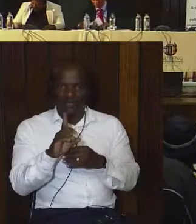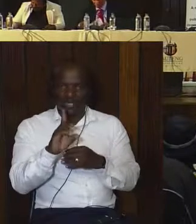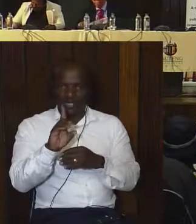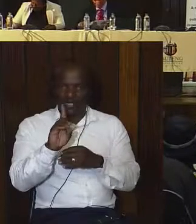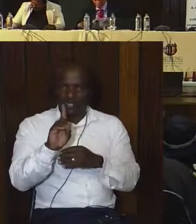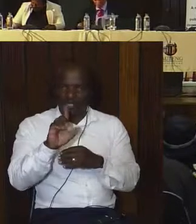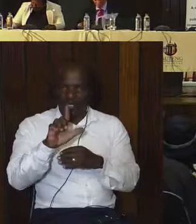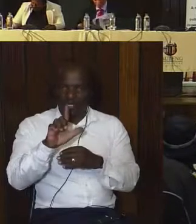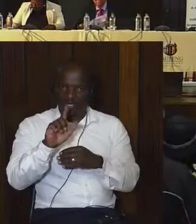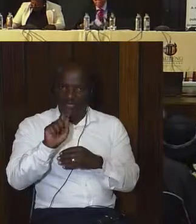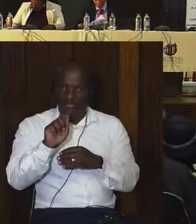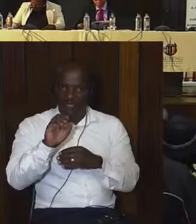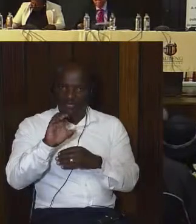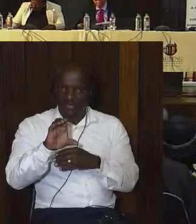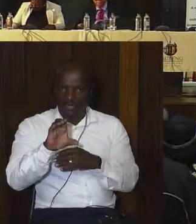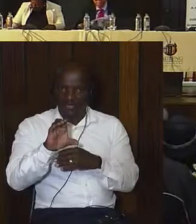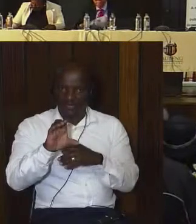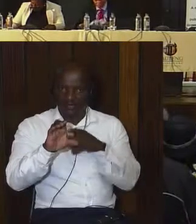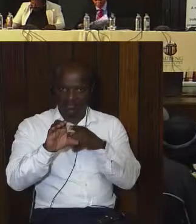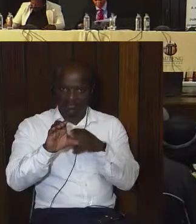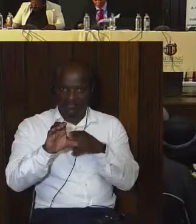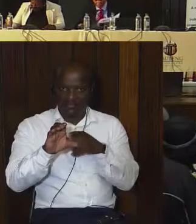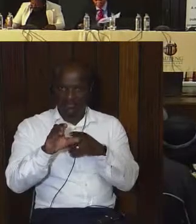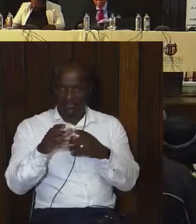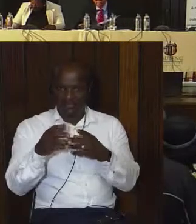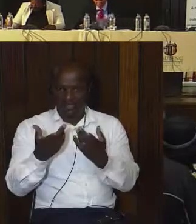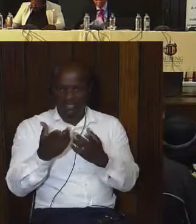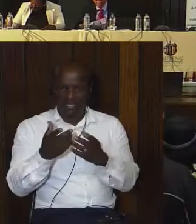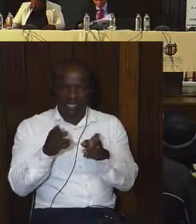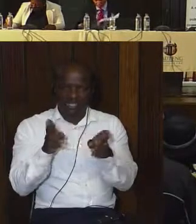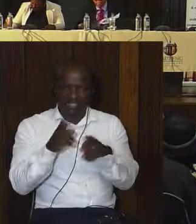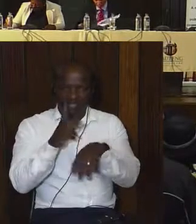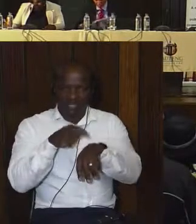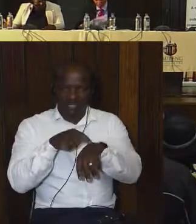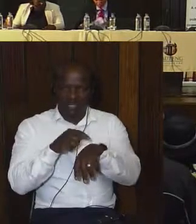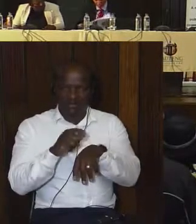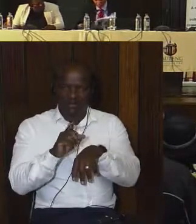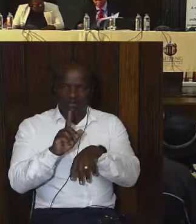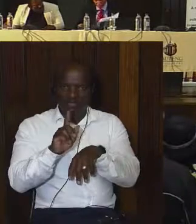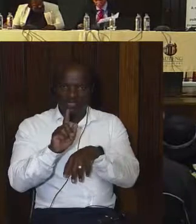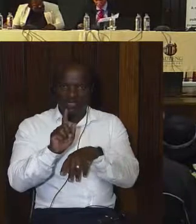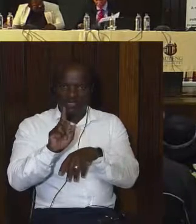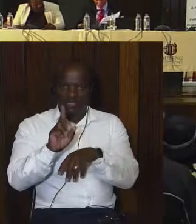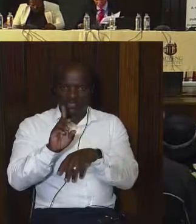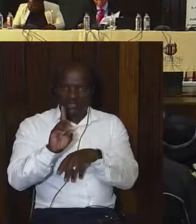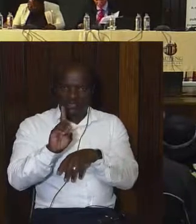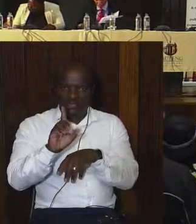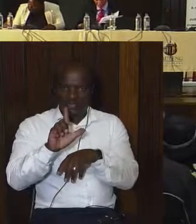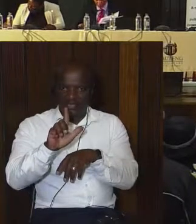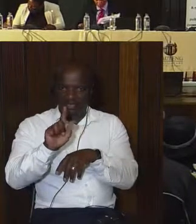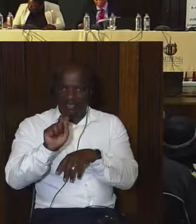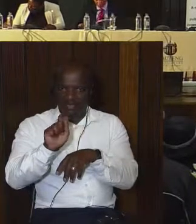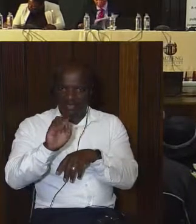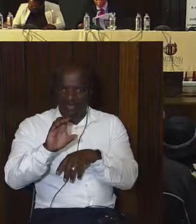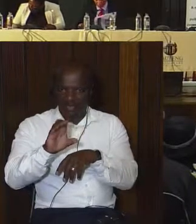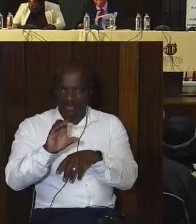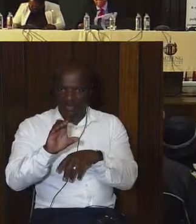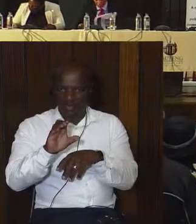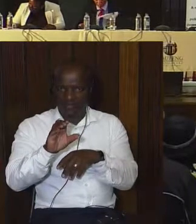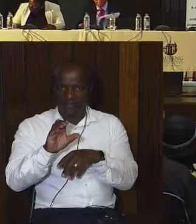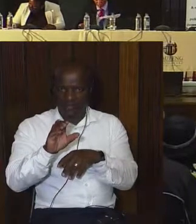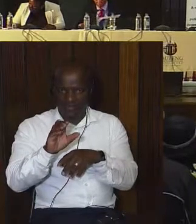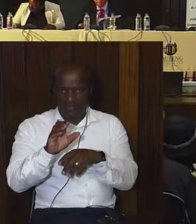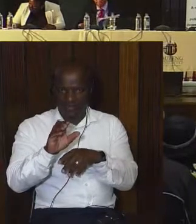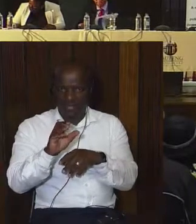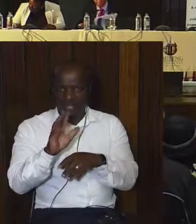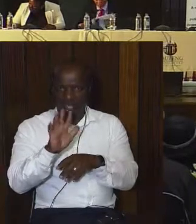DLTC, that pilot DLTC or temporary DLTC, we were told that almost an amount of 5 million rand has